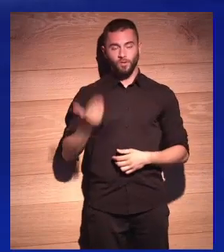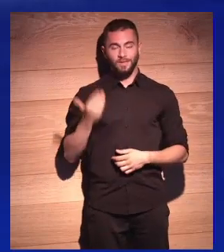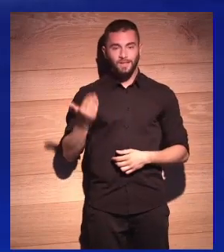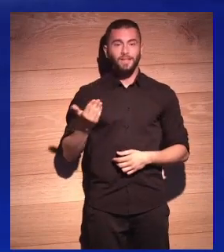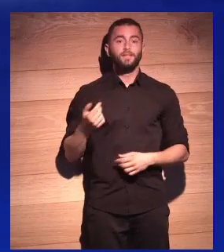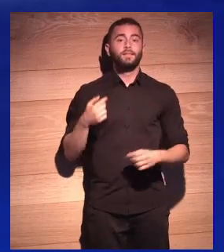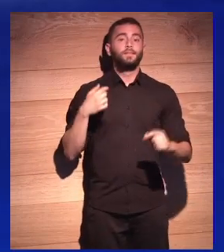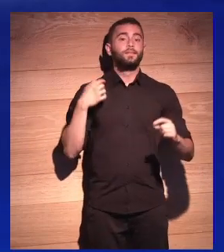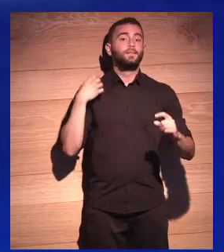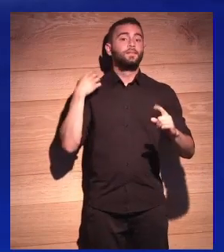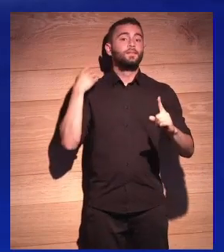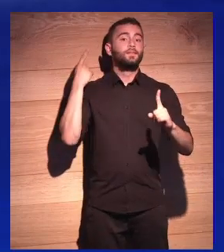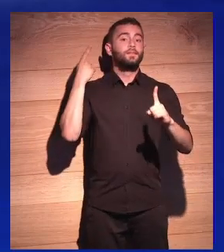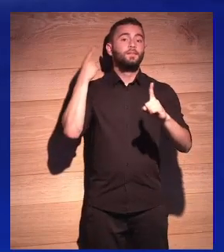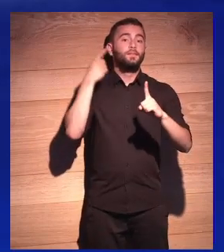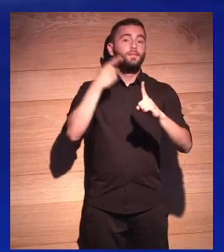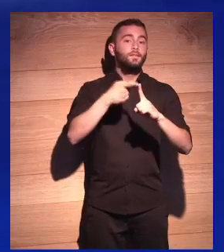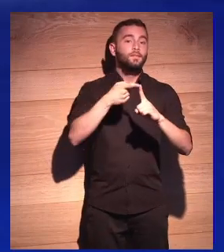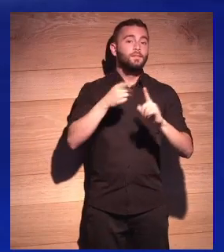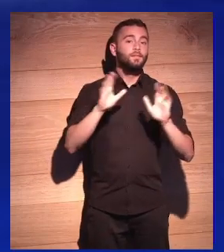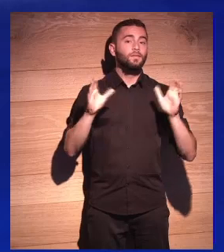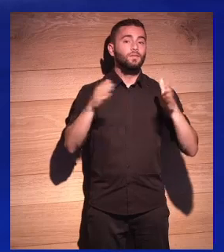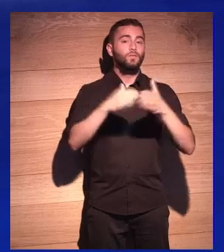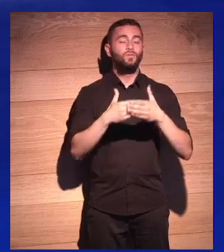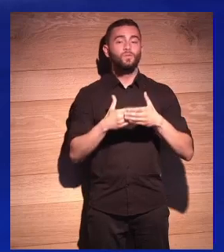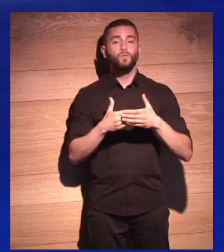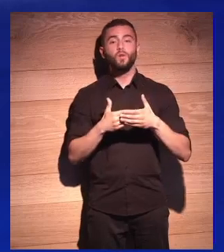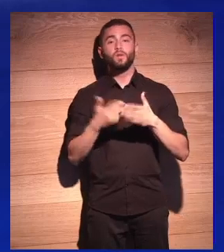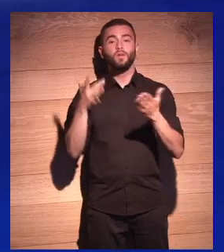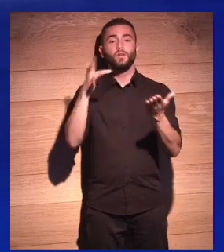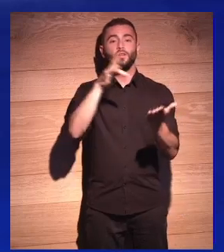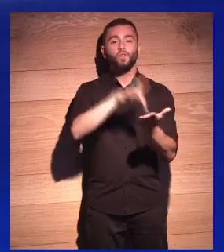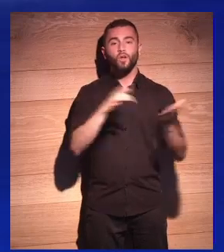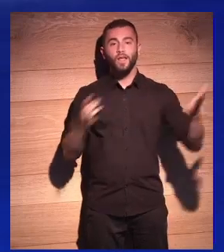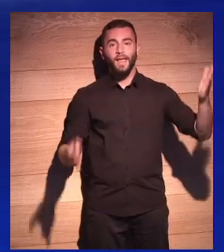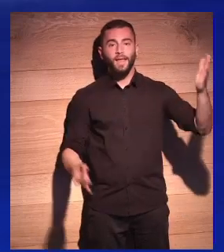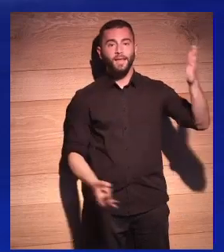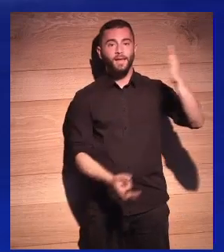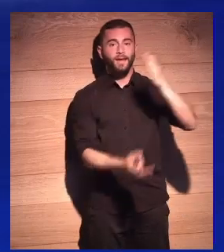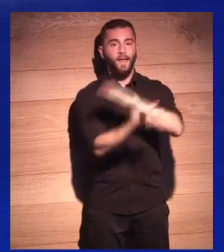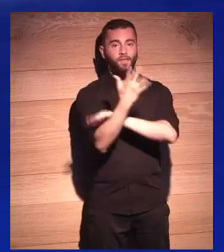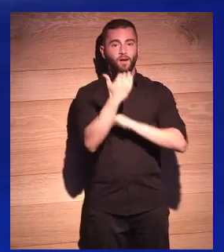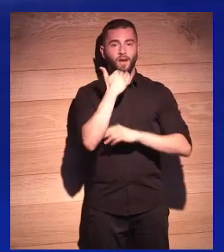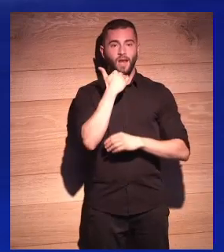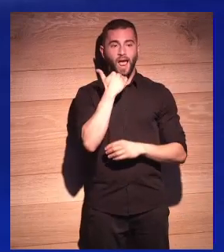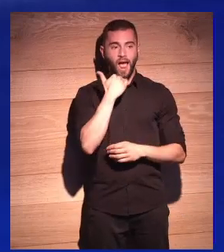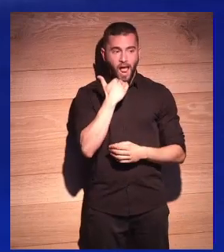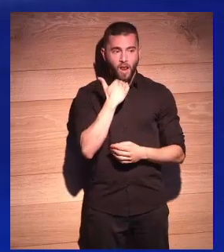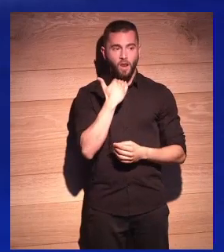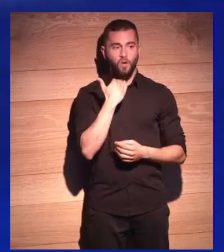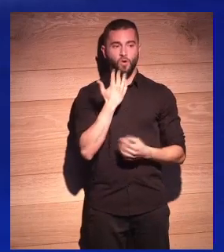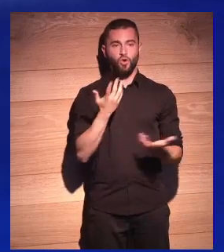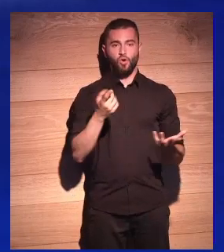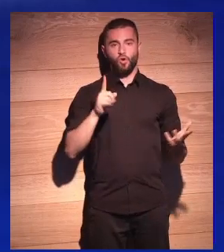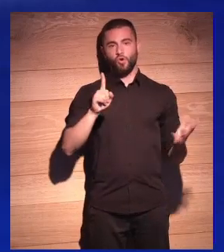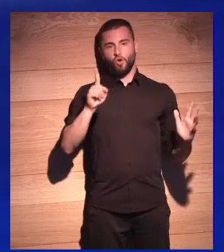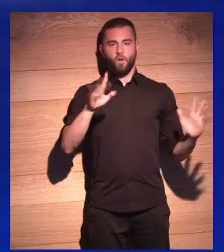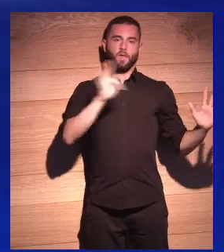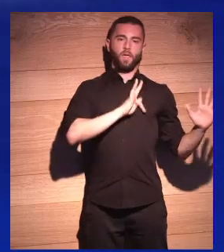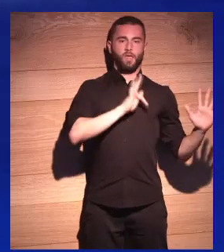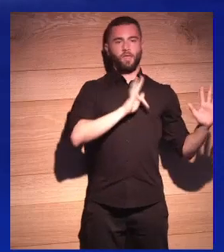great opportunity to go to the collective and creation, to be able to create something and